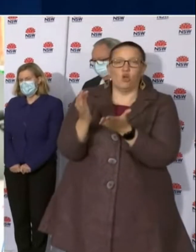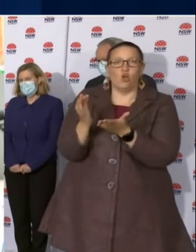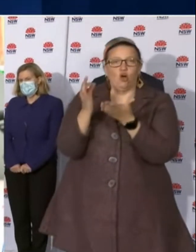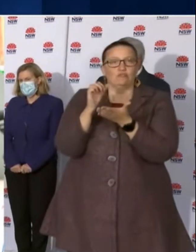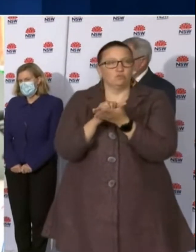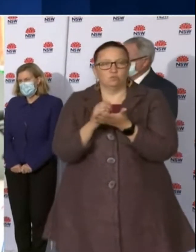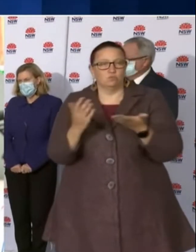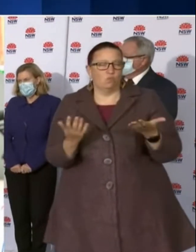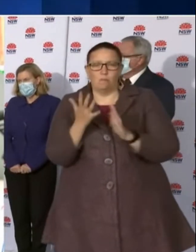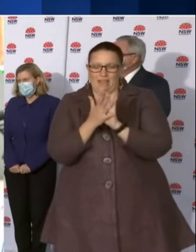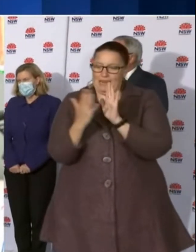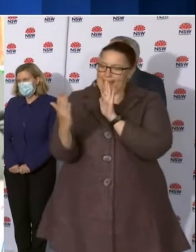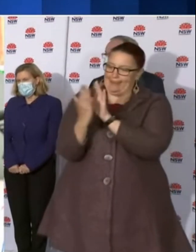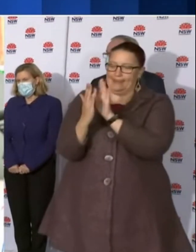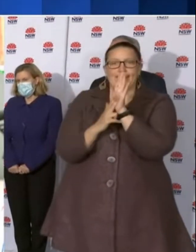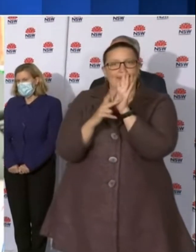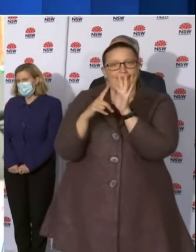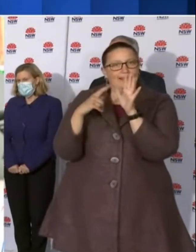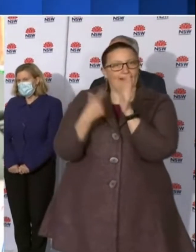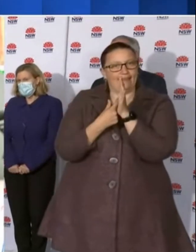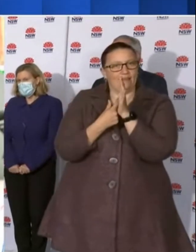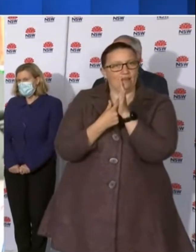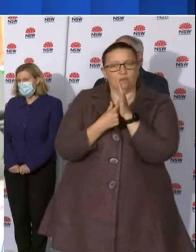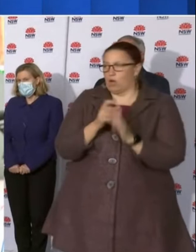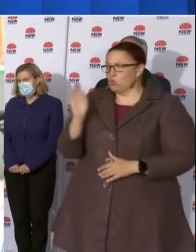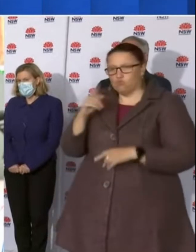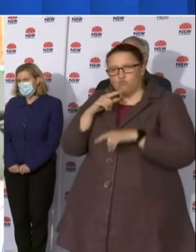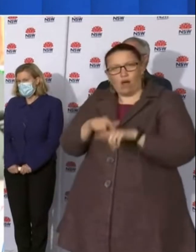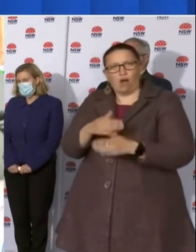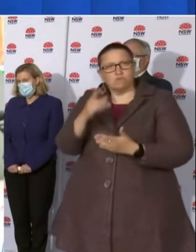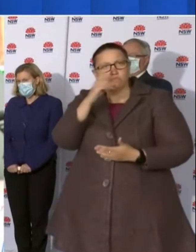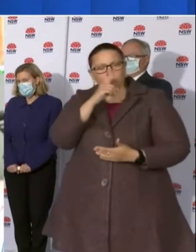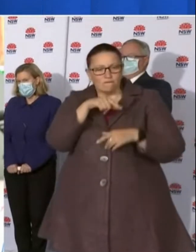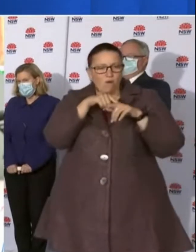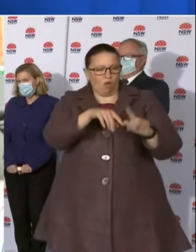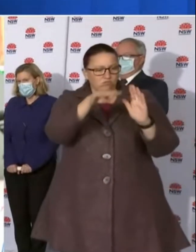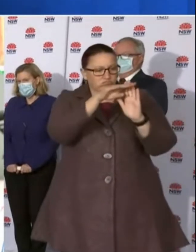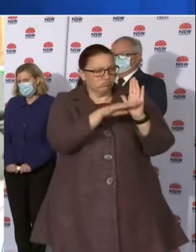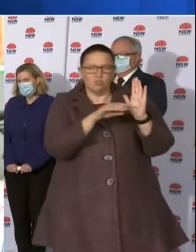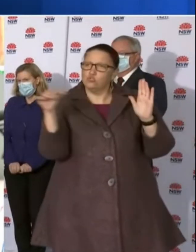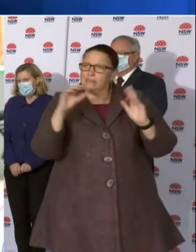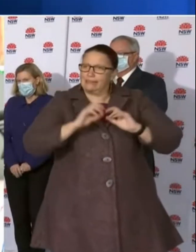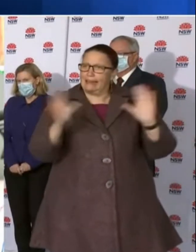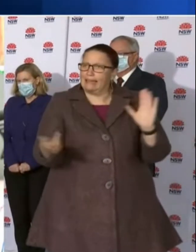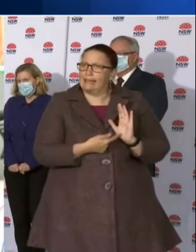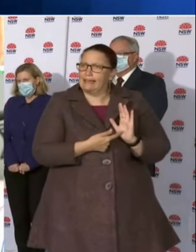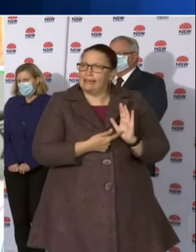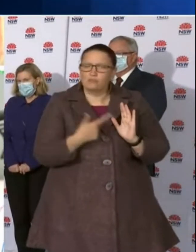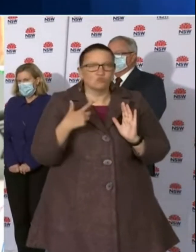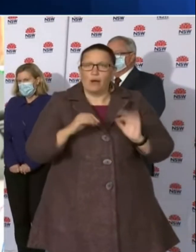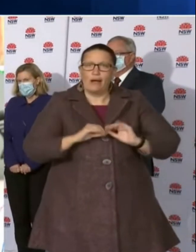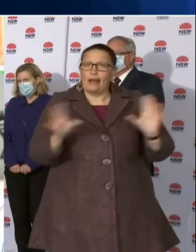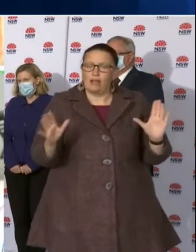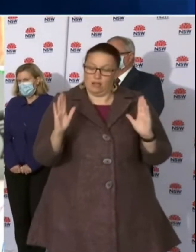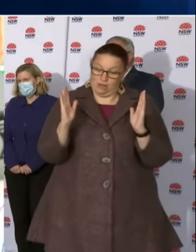to follow the common sense and the intent of the law, shouldn't it be explicitly clear on what is near a coffee